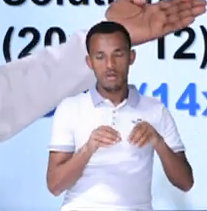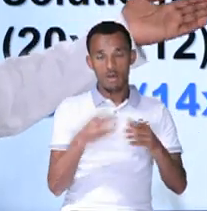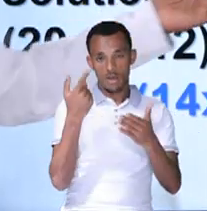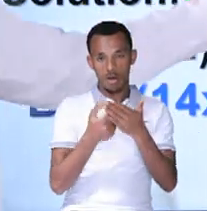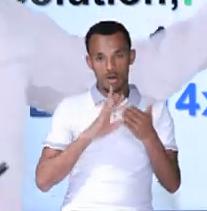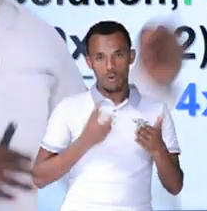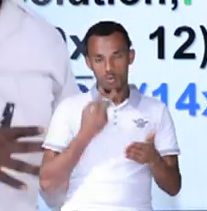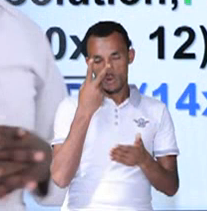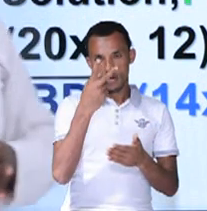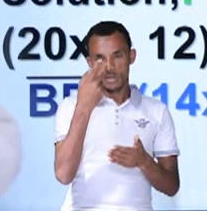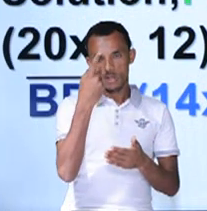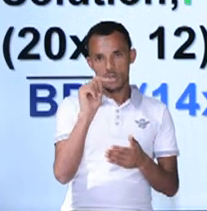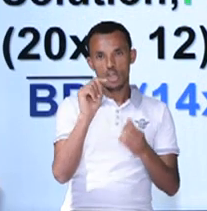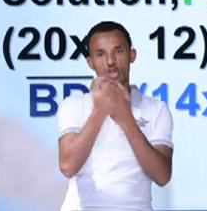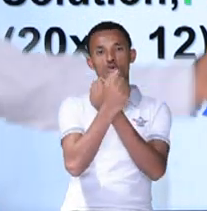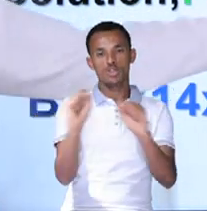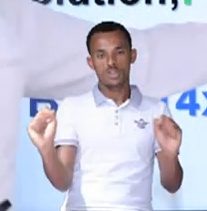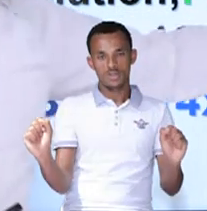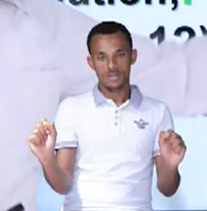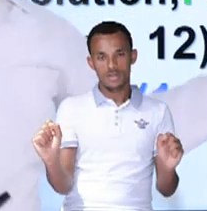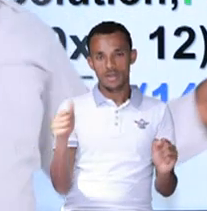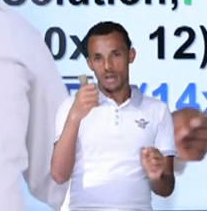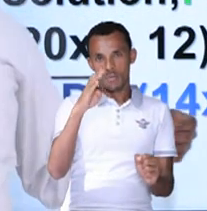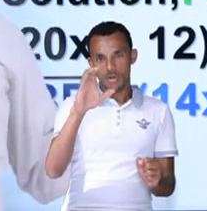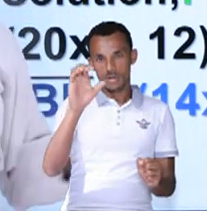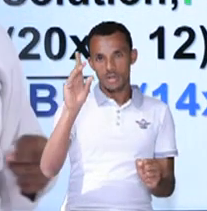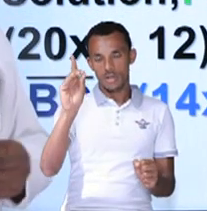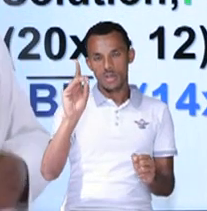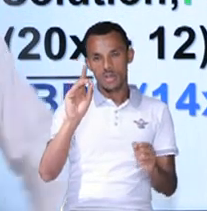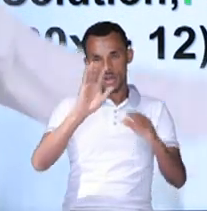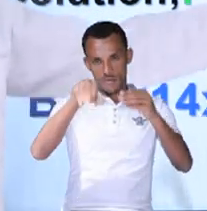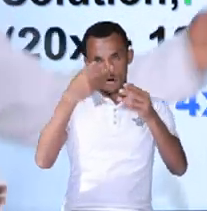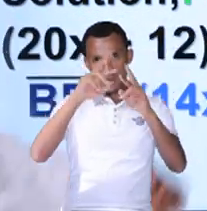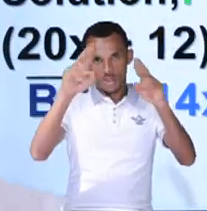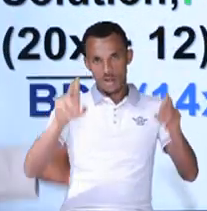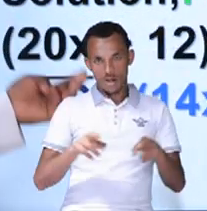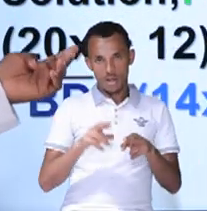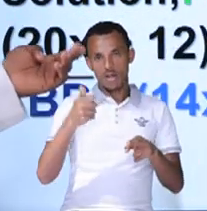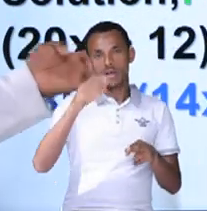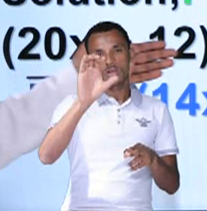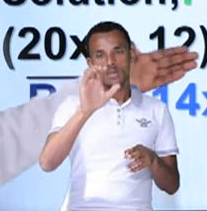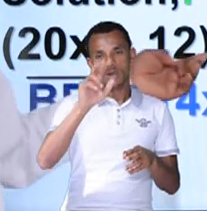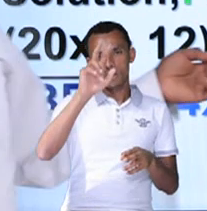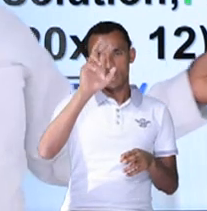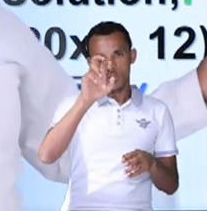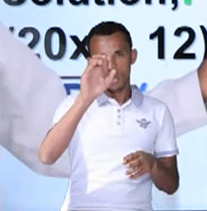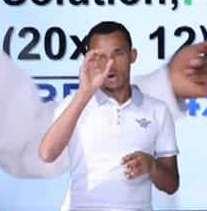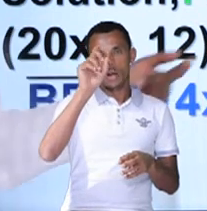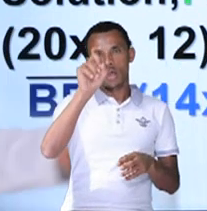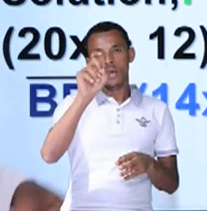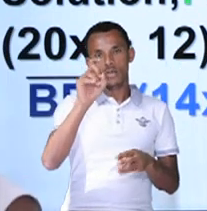Here we see the solution. ABCD is given a rectangle. AC is 20x plus